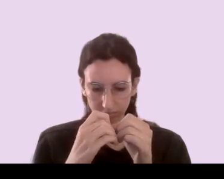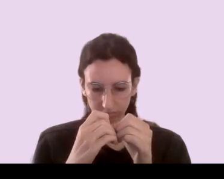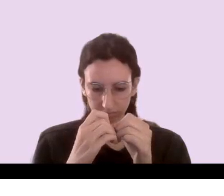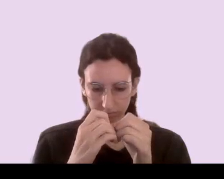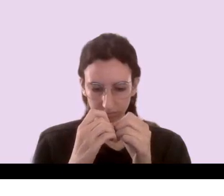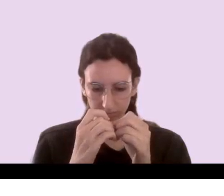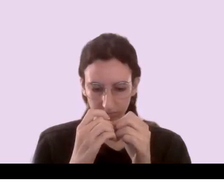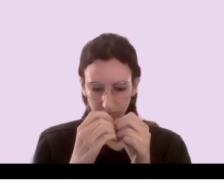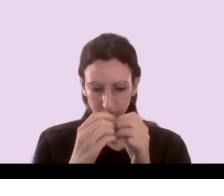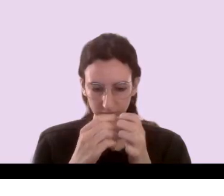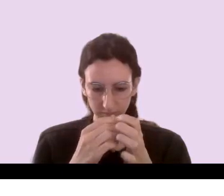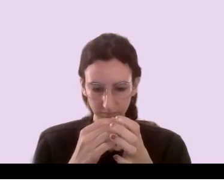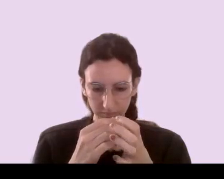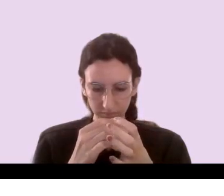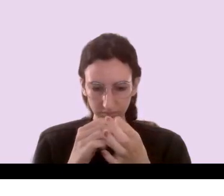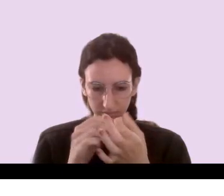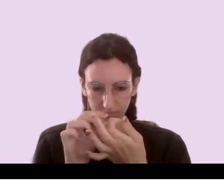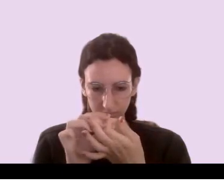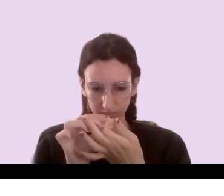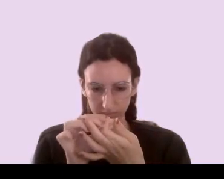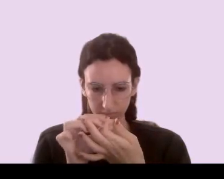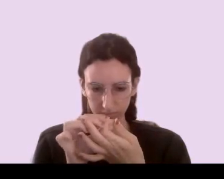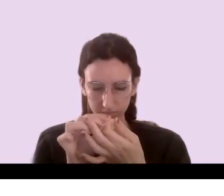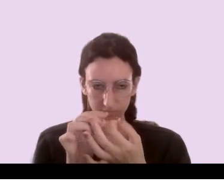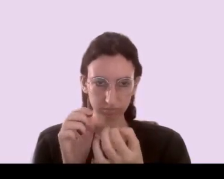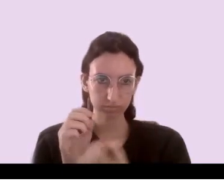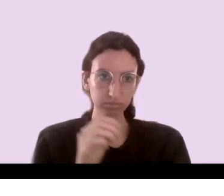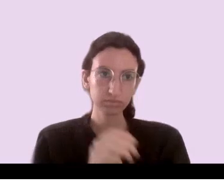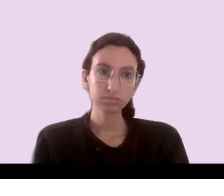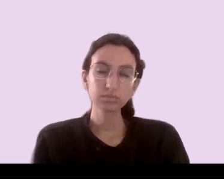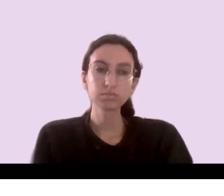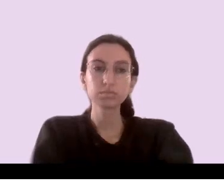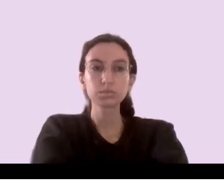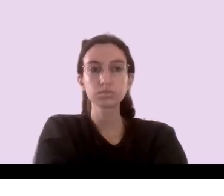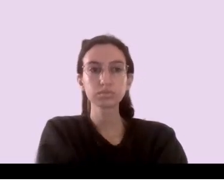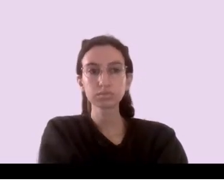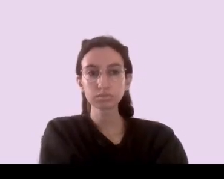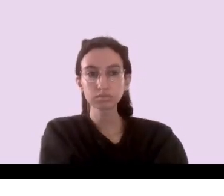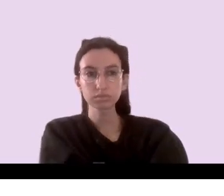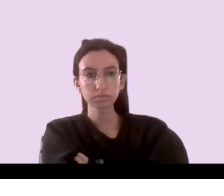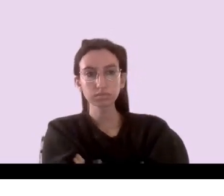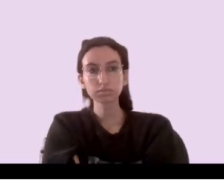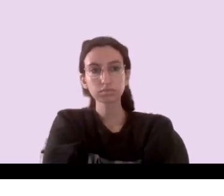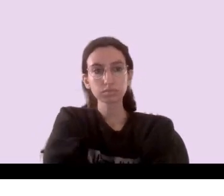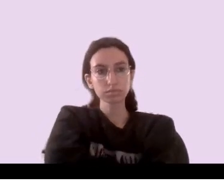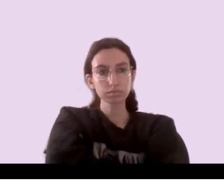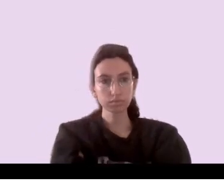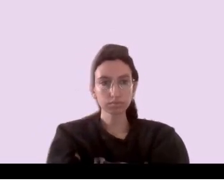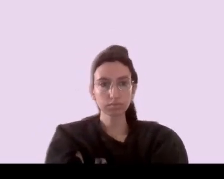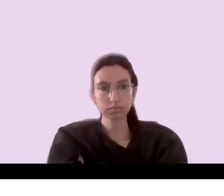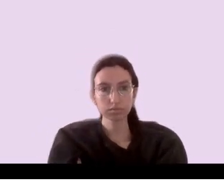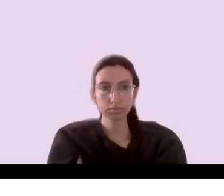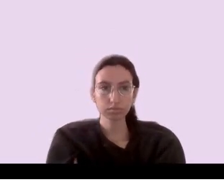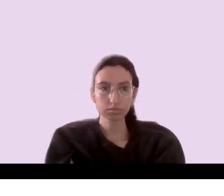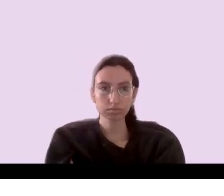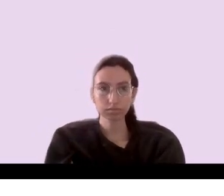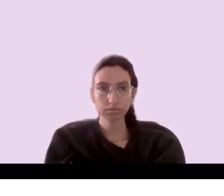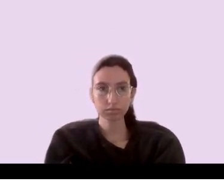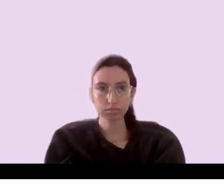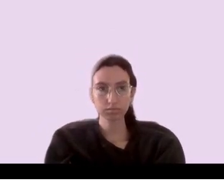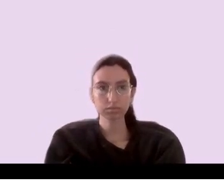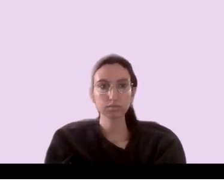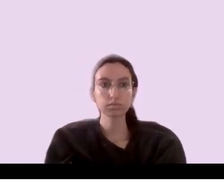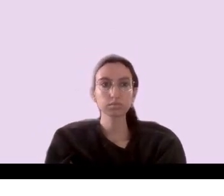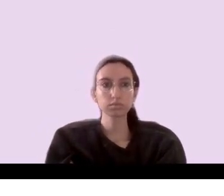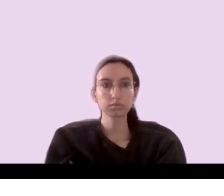liked mathematics, and also the other reason is that I wasn't sure that I could do research, that I